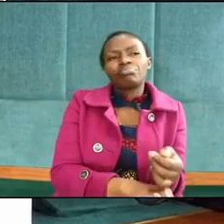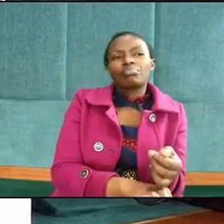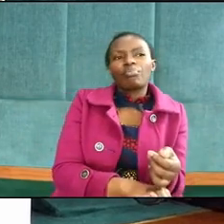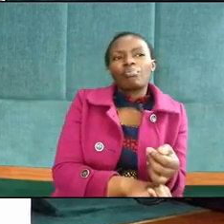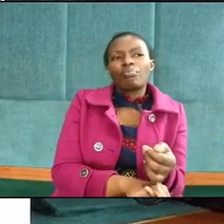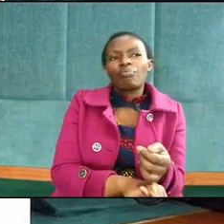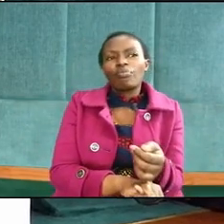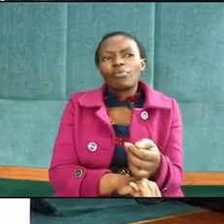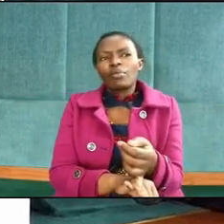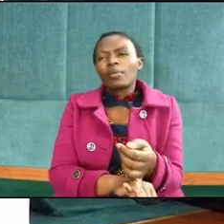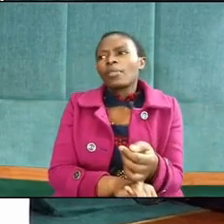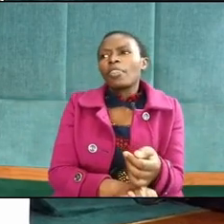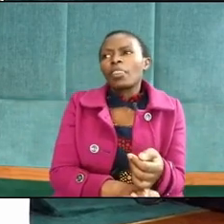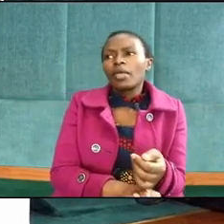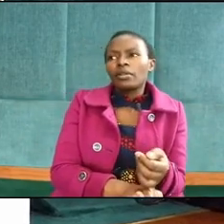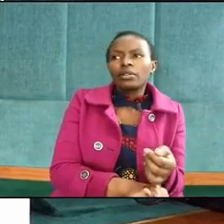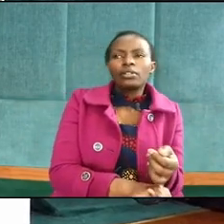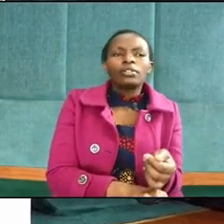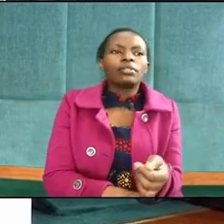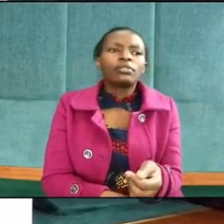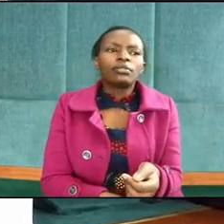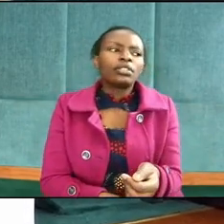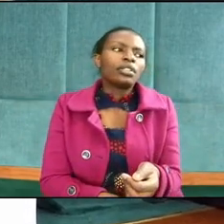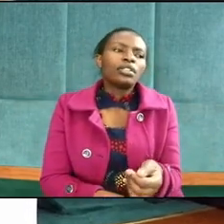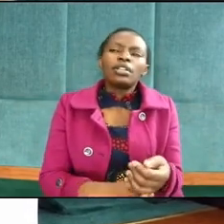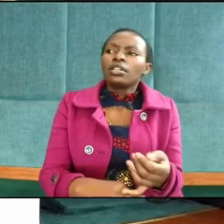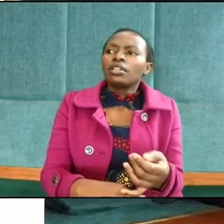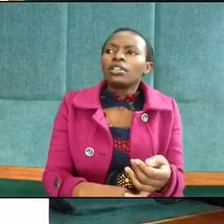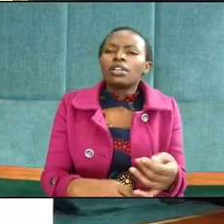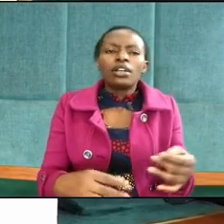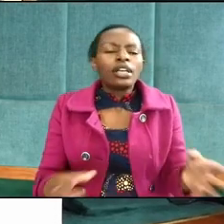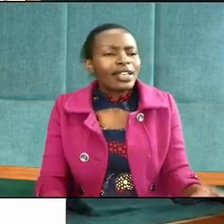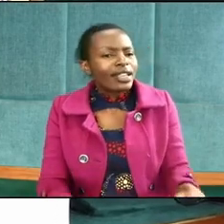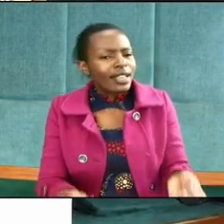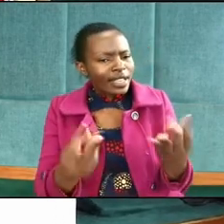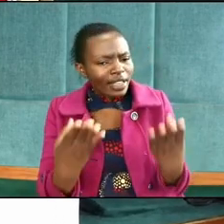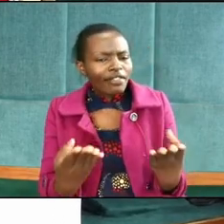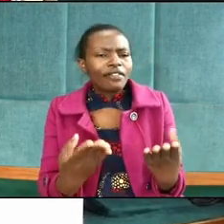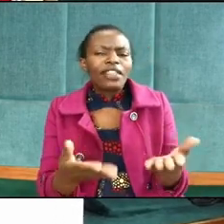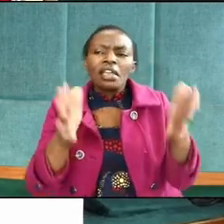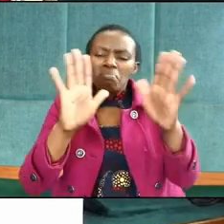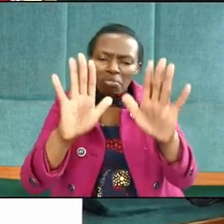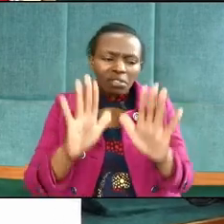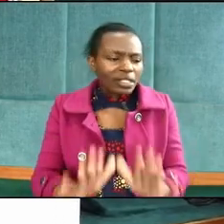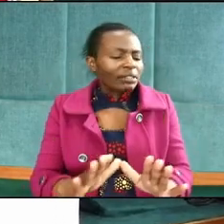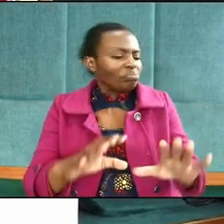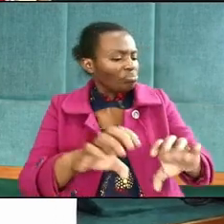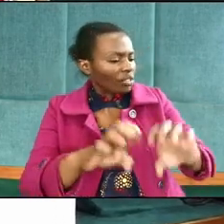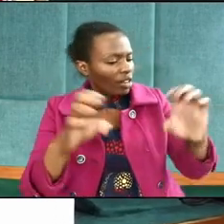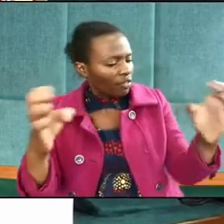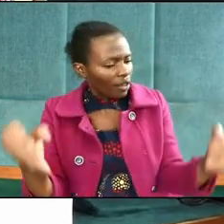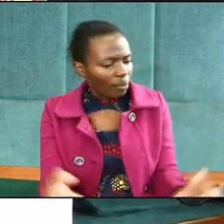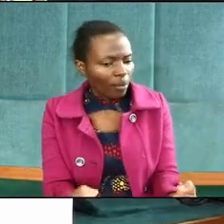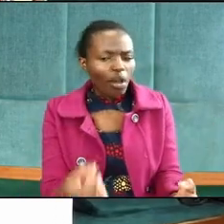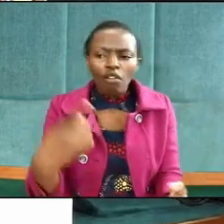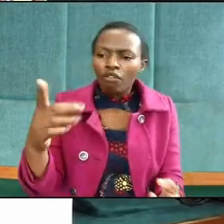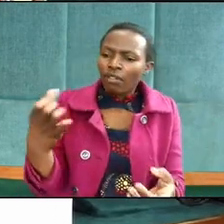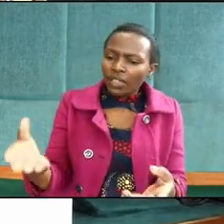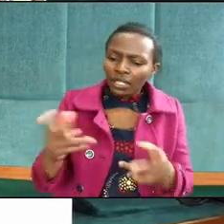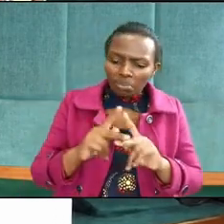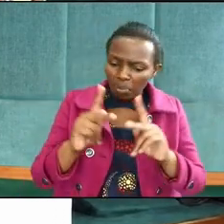PhD. Be and provide the necessary environment for them to